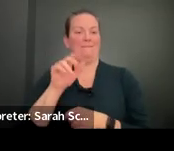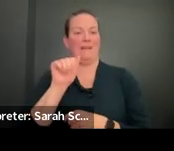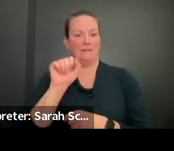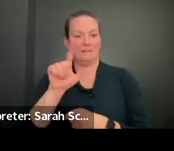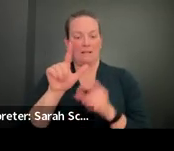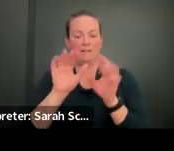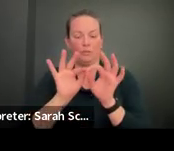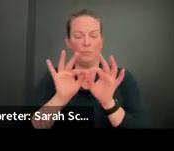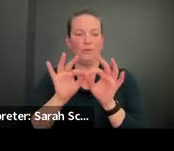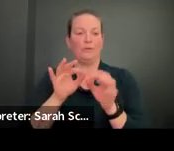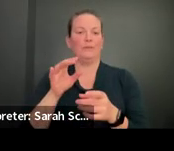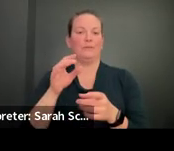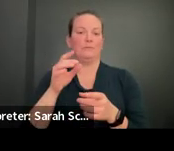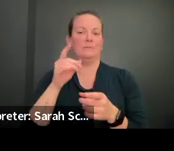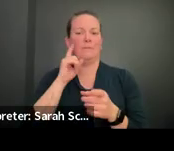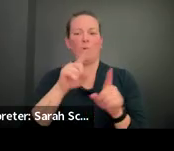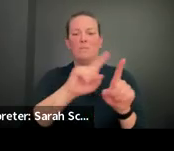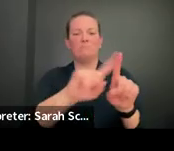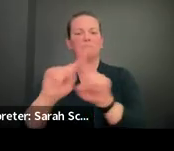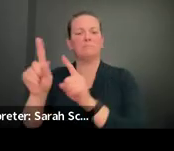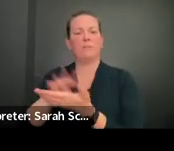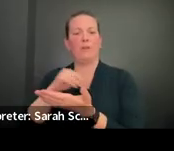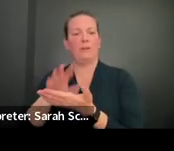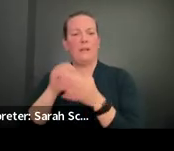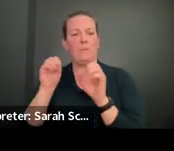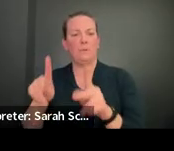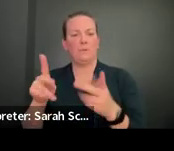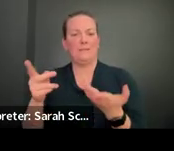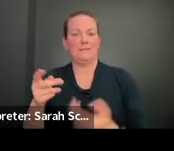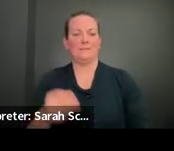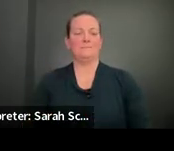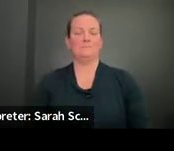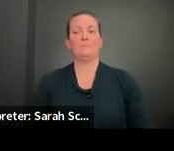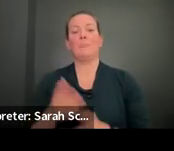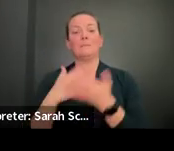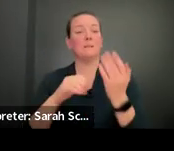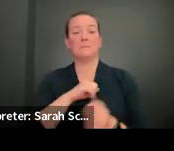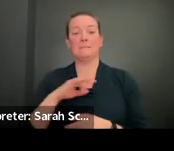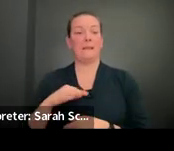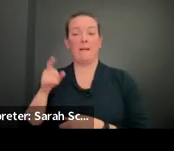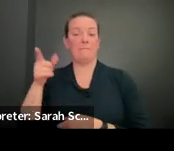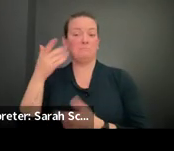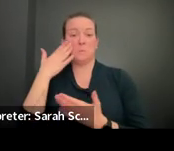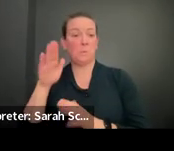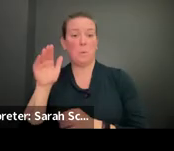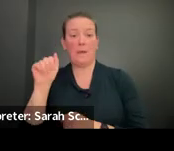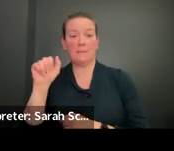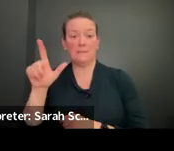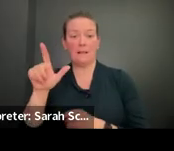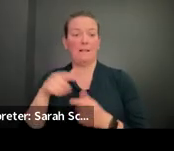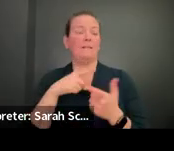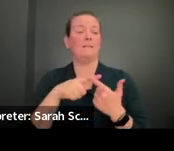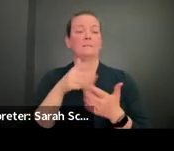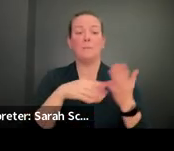ASL interpreter for all those occasions when some of our staff who don't know ASL, or some of you